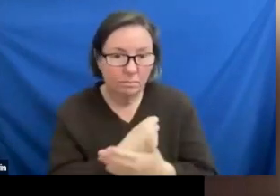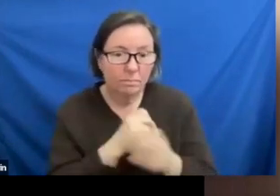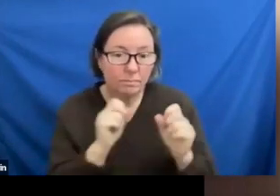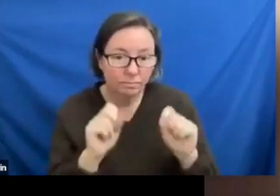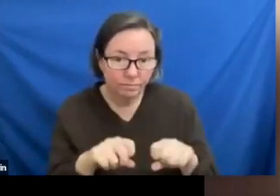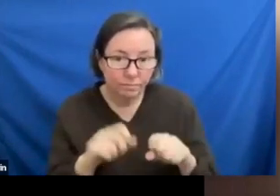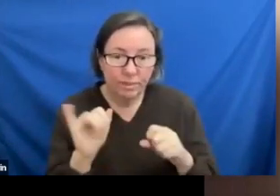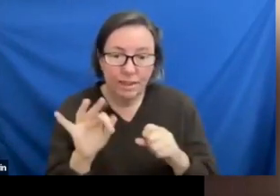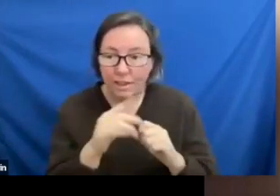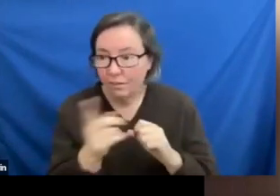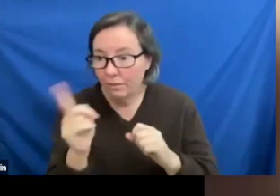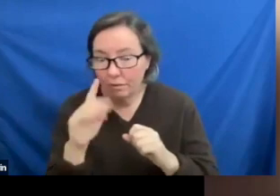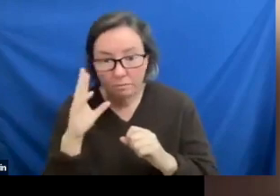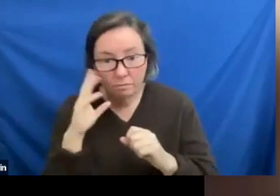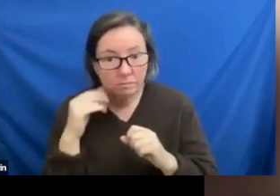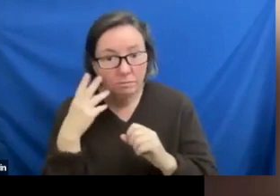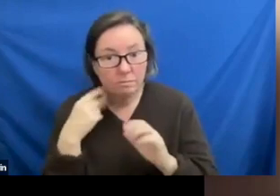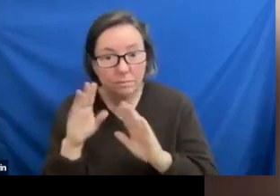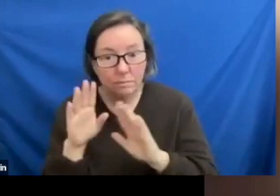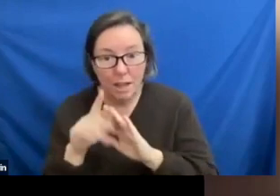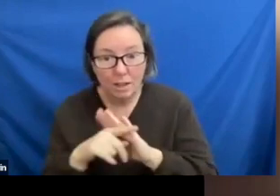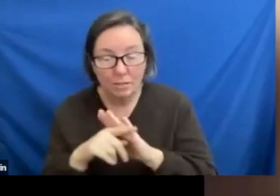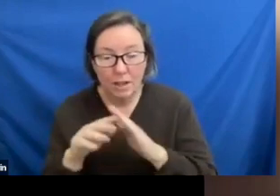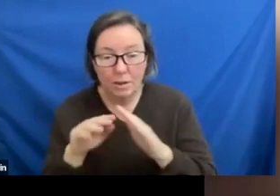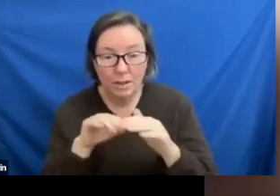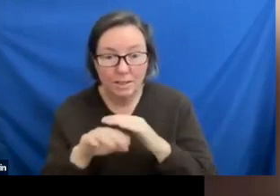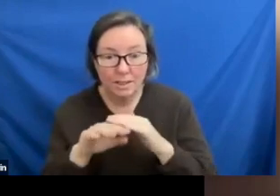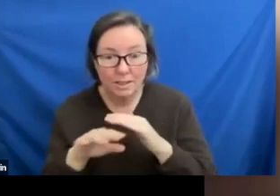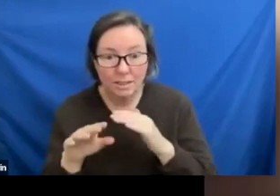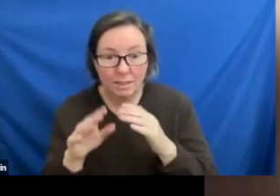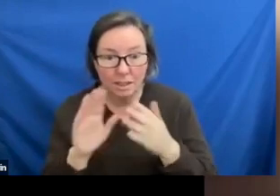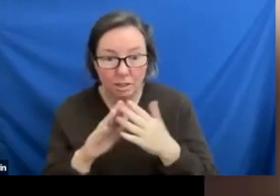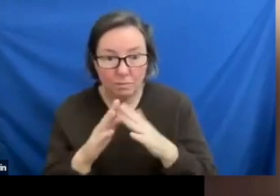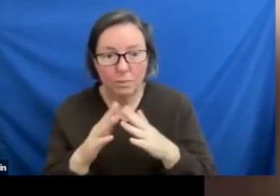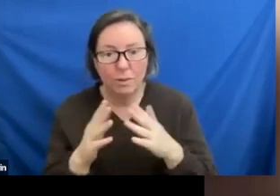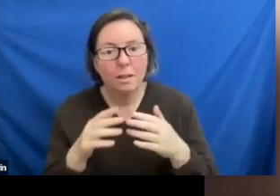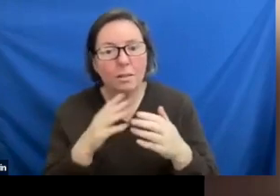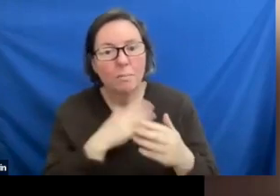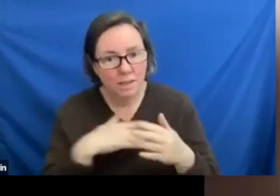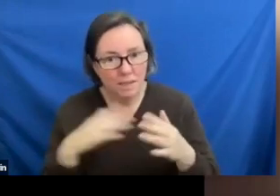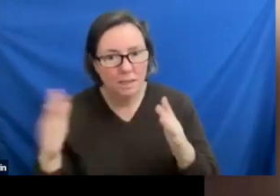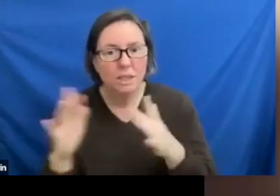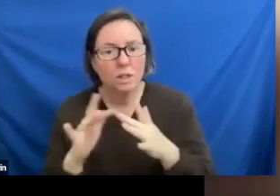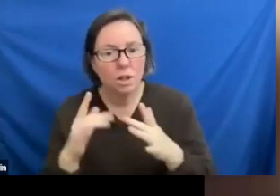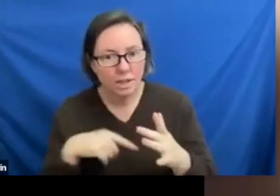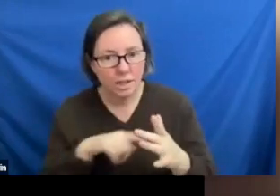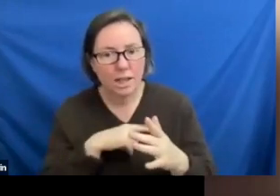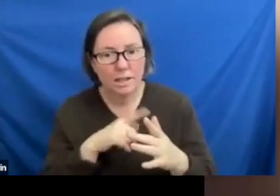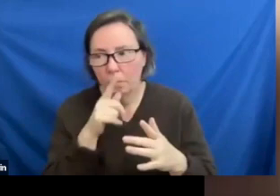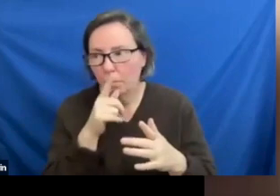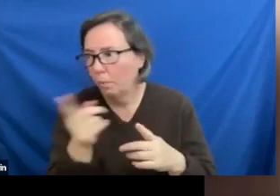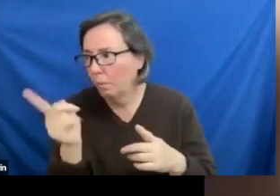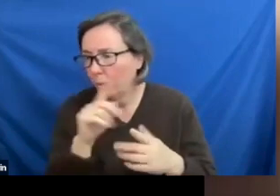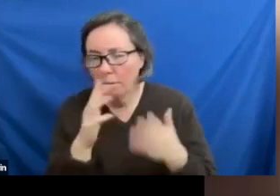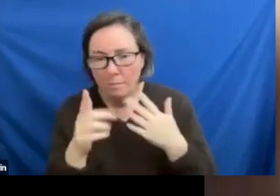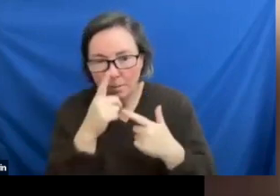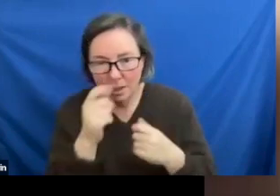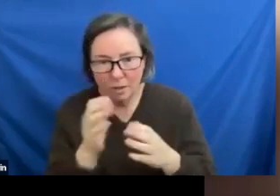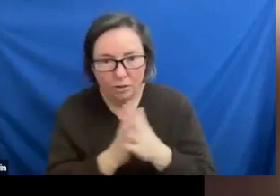in the accessible community, please put us in touch with folks that might be interested in using the space.